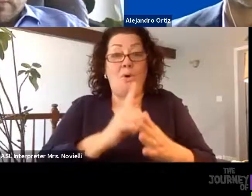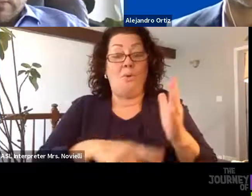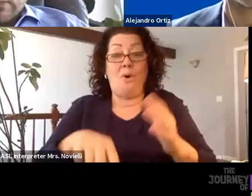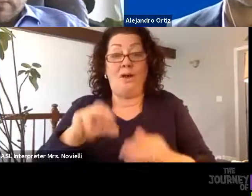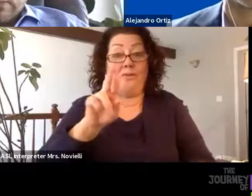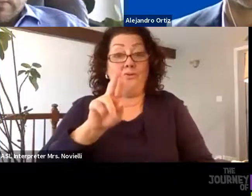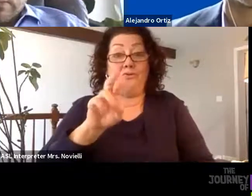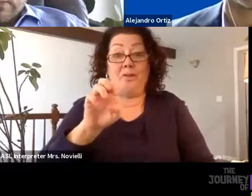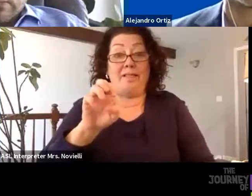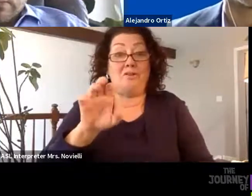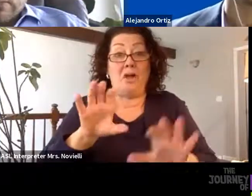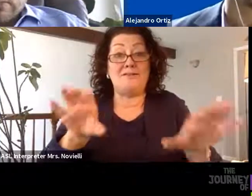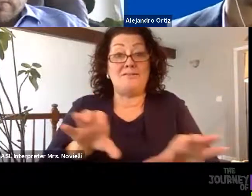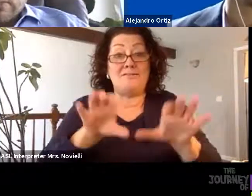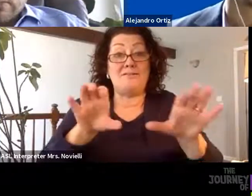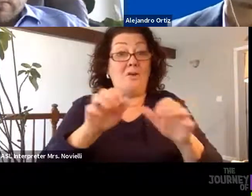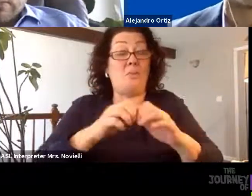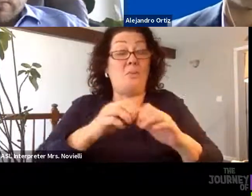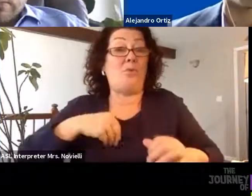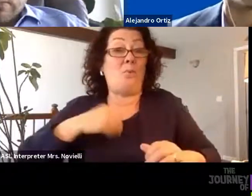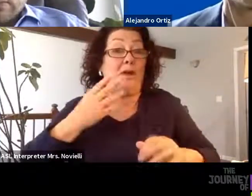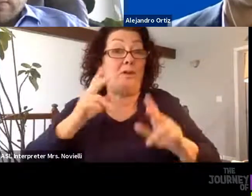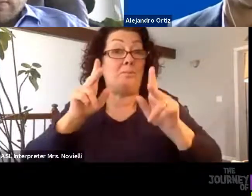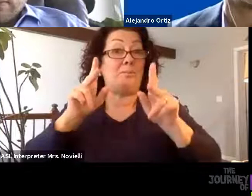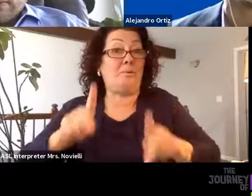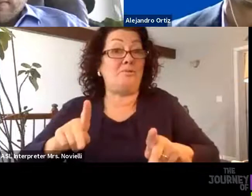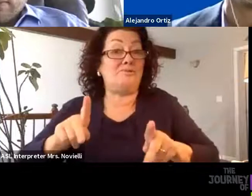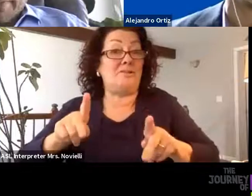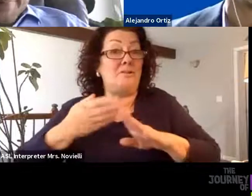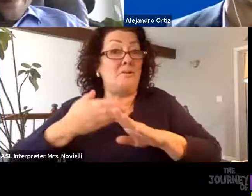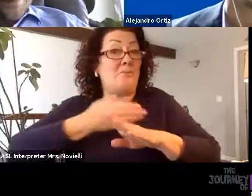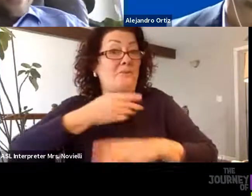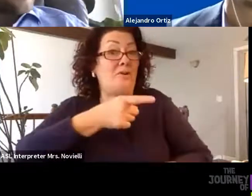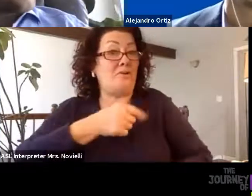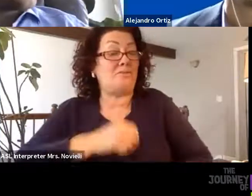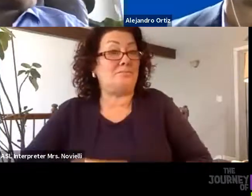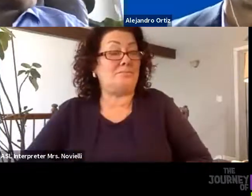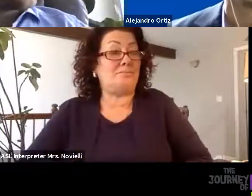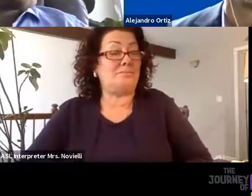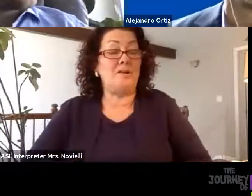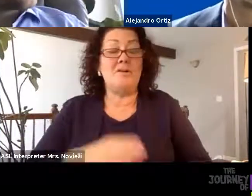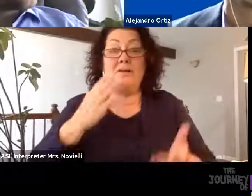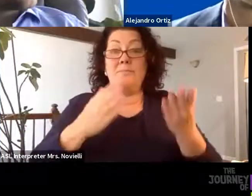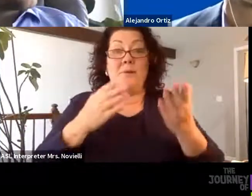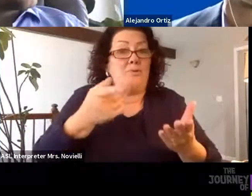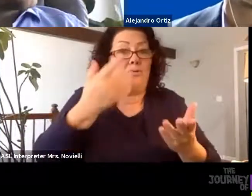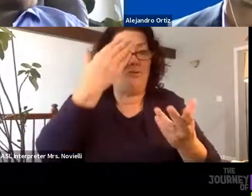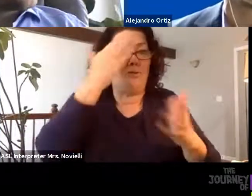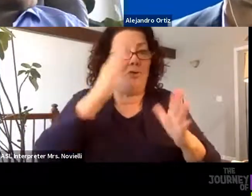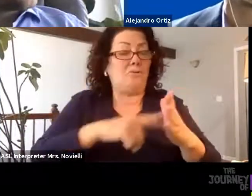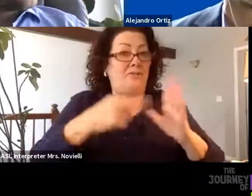done with a white person. You don't know that there were different rules for